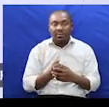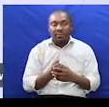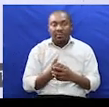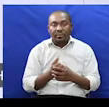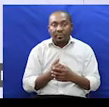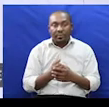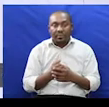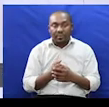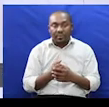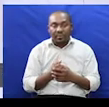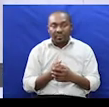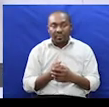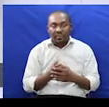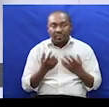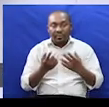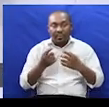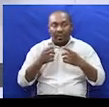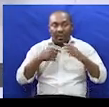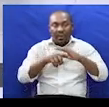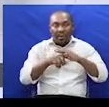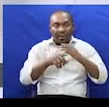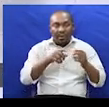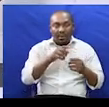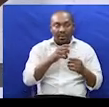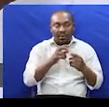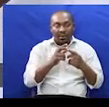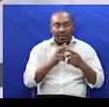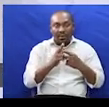moles in solution